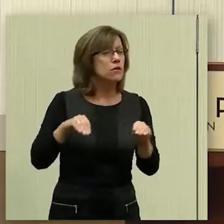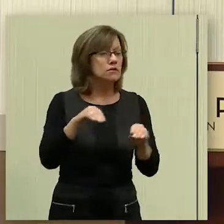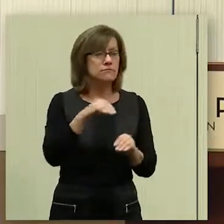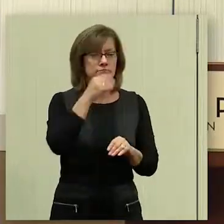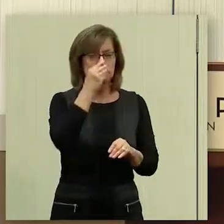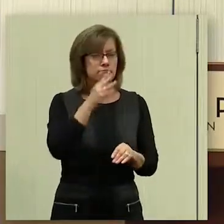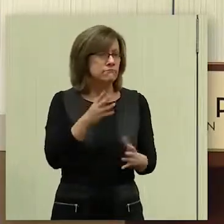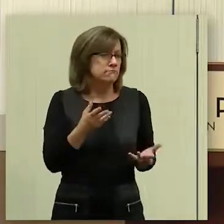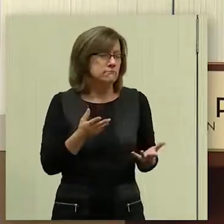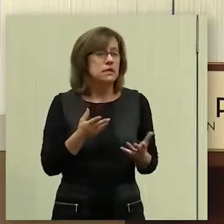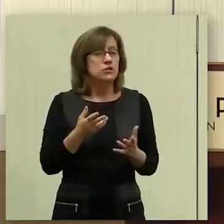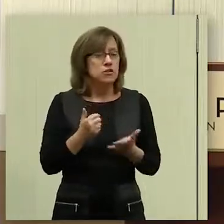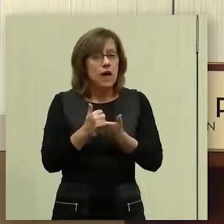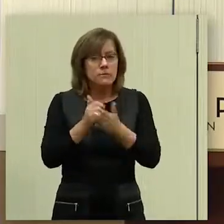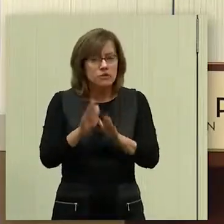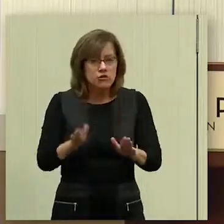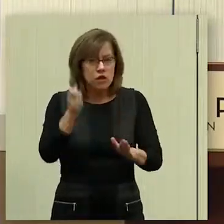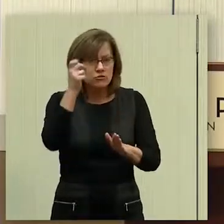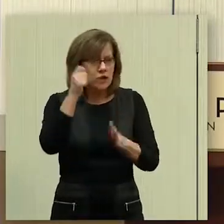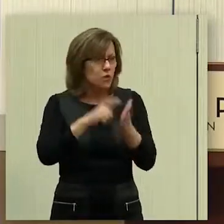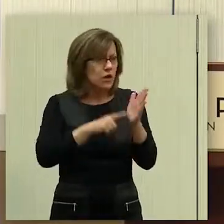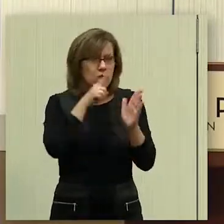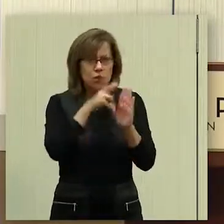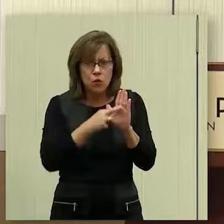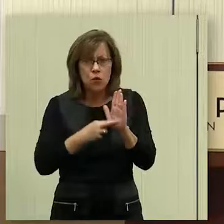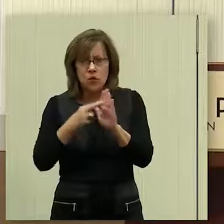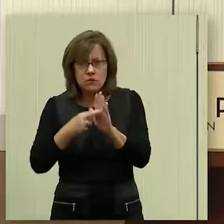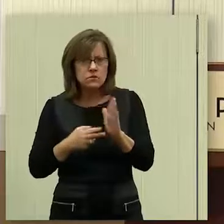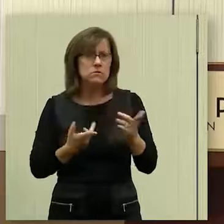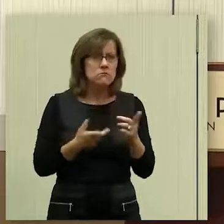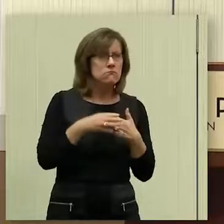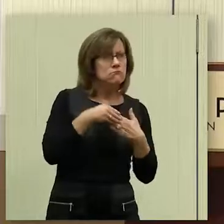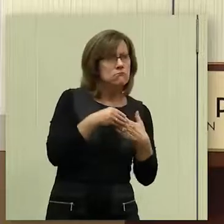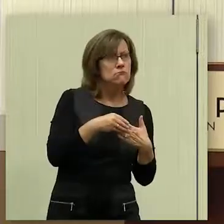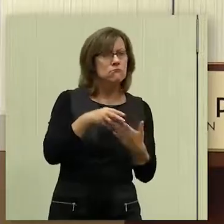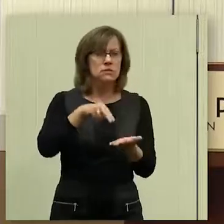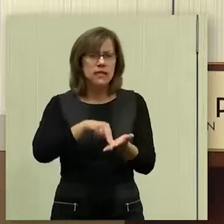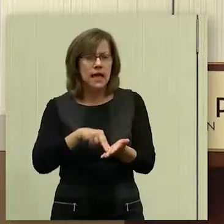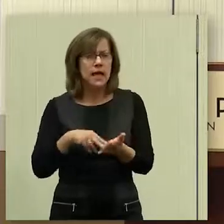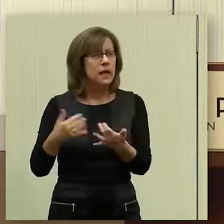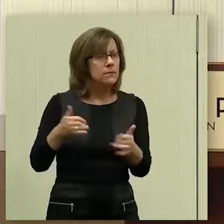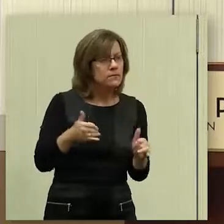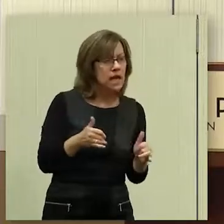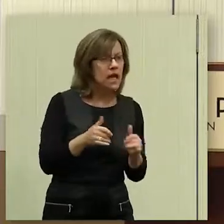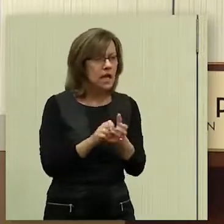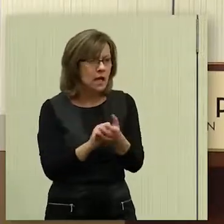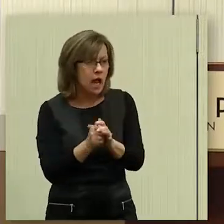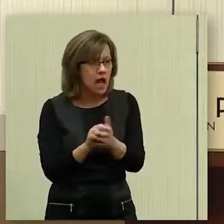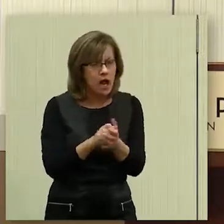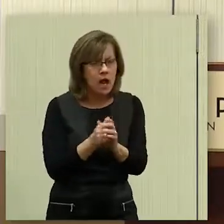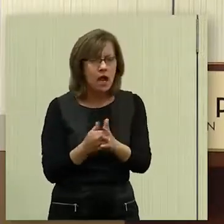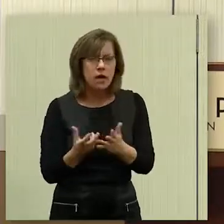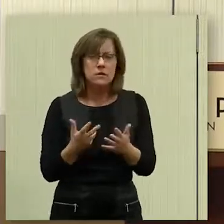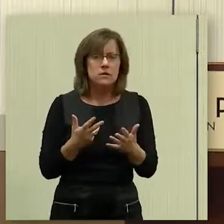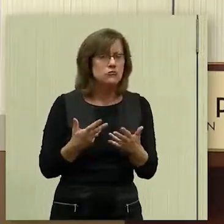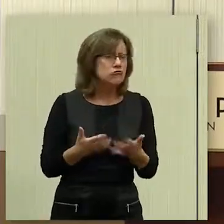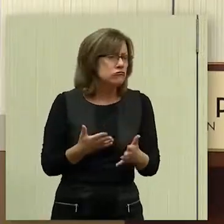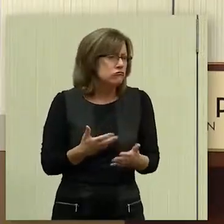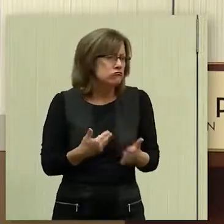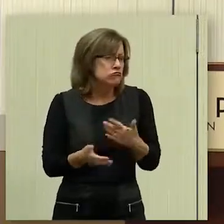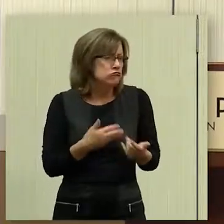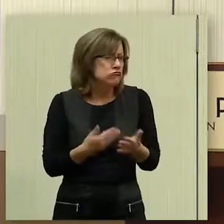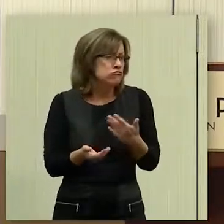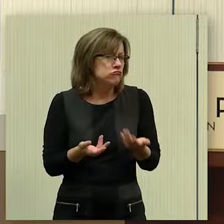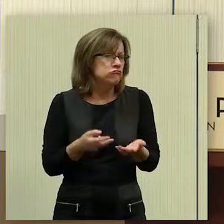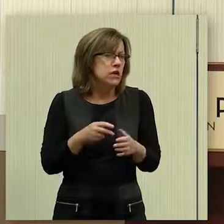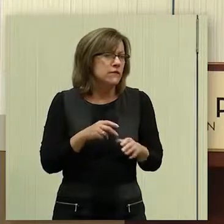children understand what are the guidelines for this, that yeah, you can be flexible. You can stand, you're doing the Play-Doh, the clay, gives you more pressure to do it. Doesn't matter to me if you